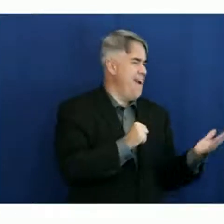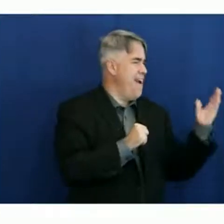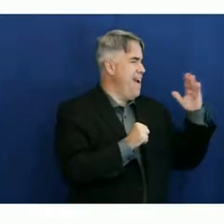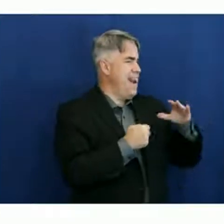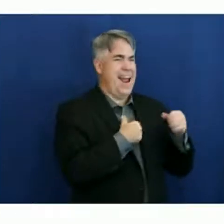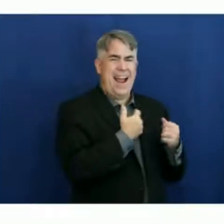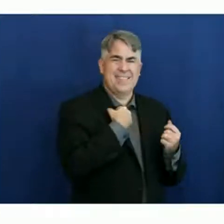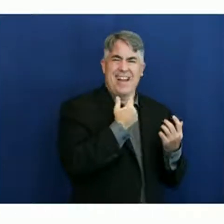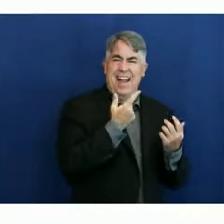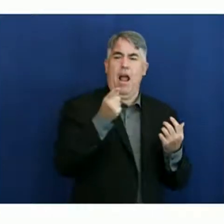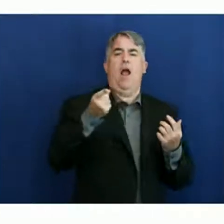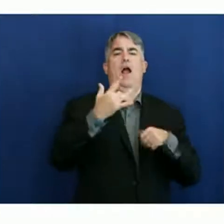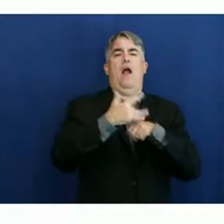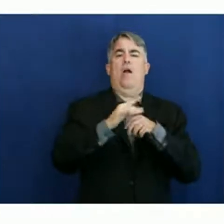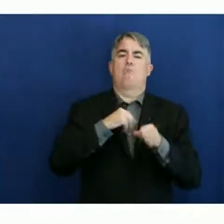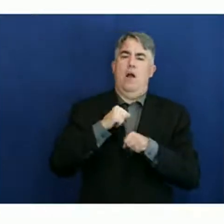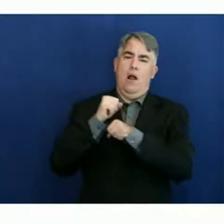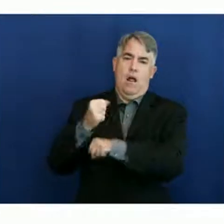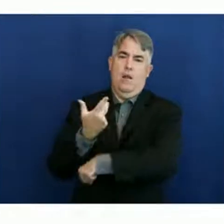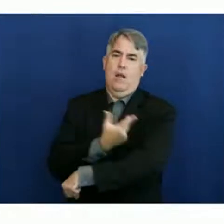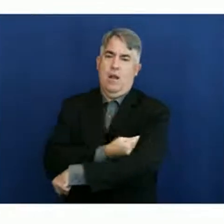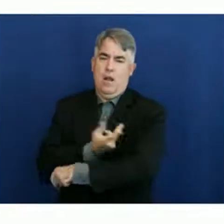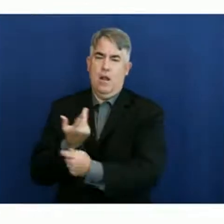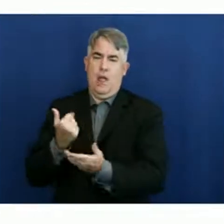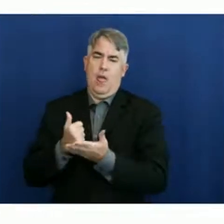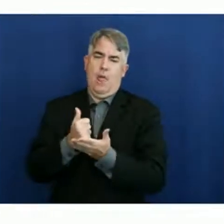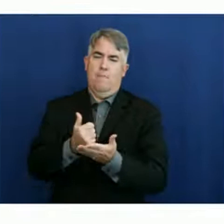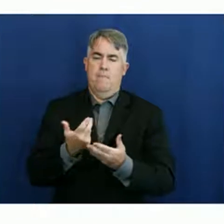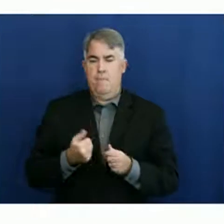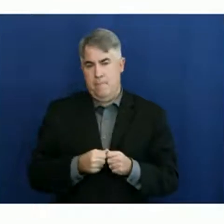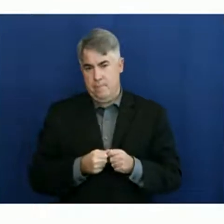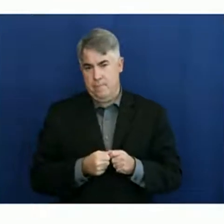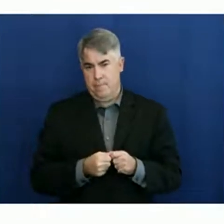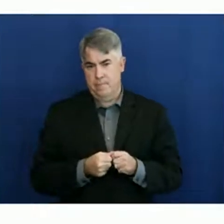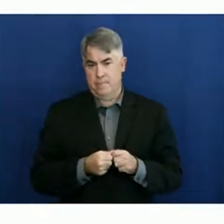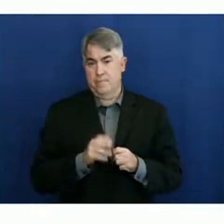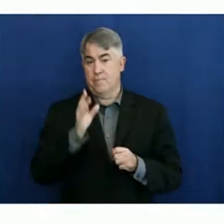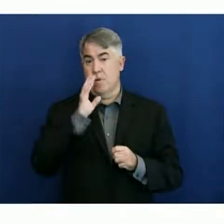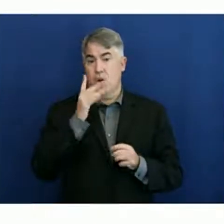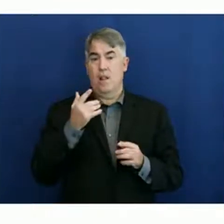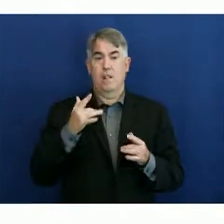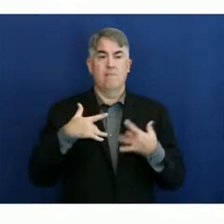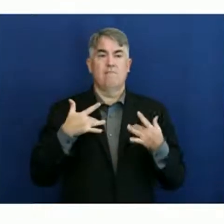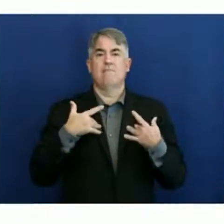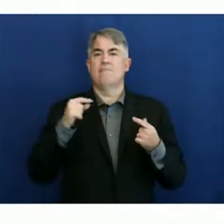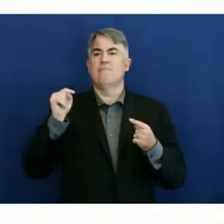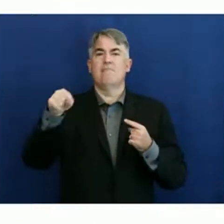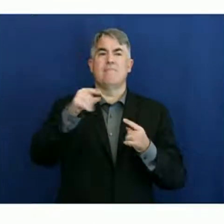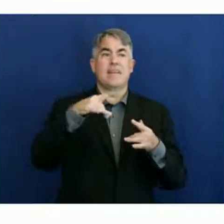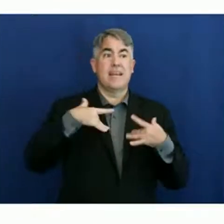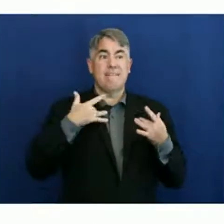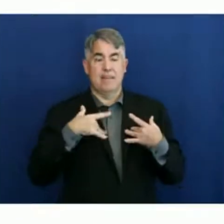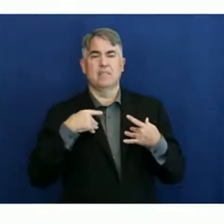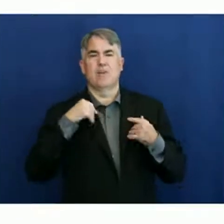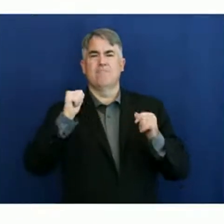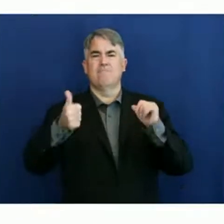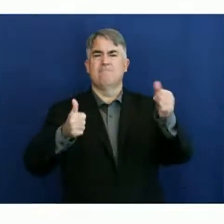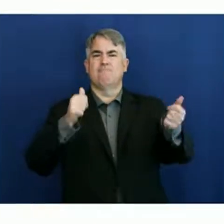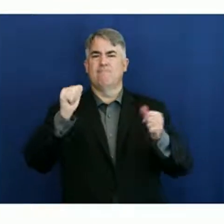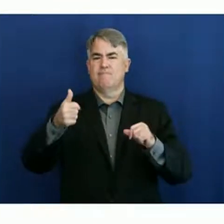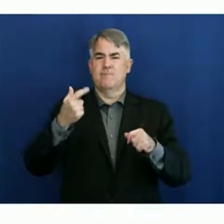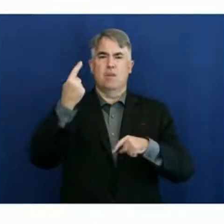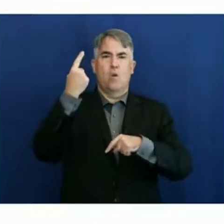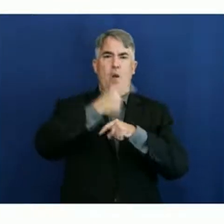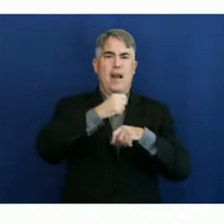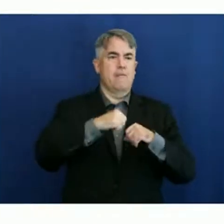to assess that. We're also going to be doing more vaccine events, more kind of mobile pop-up drop-in sites. I believe our next slide